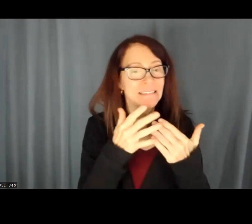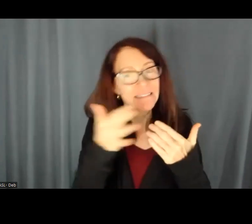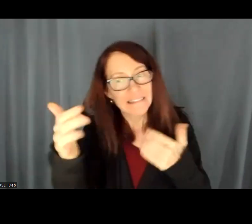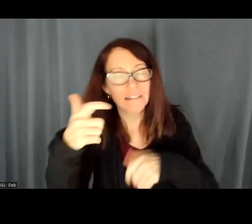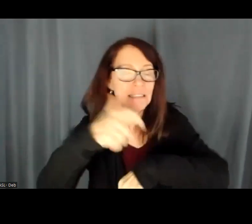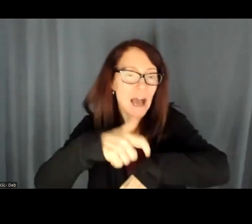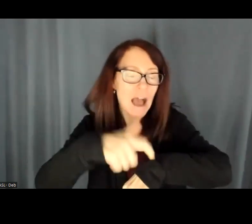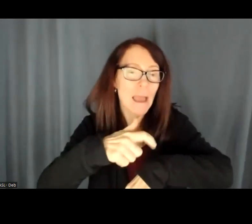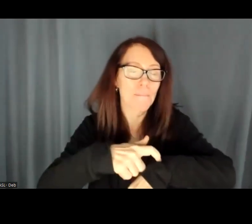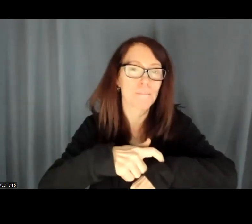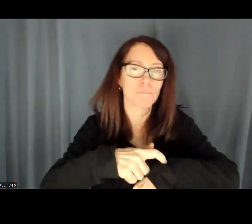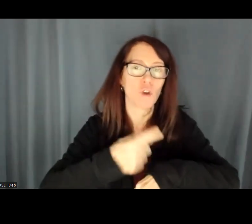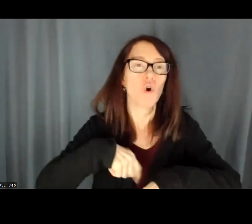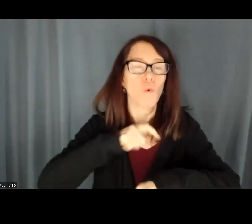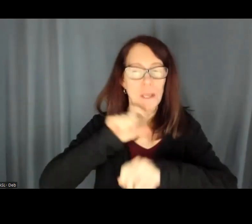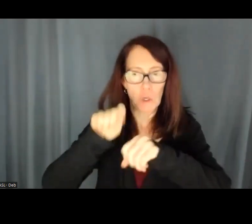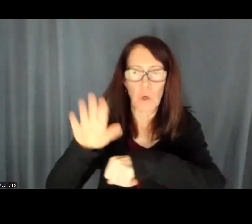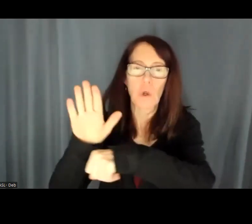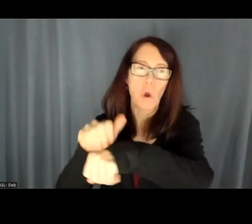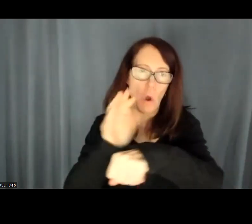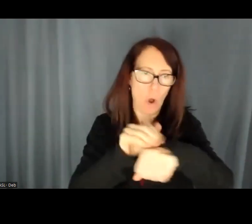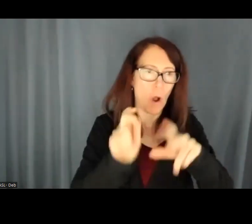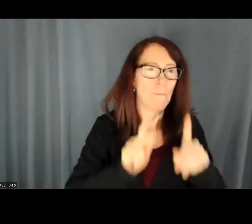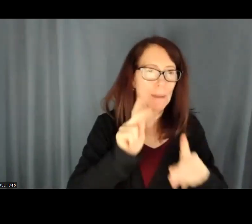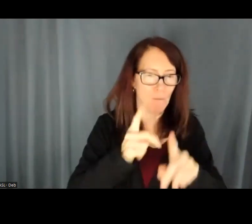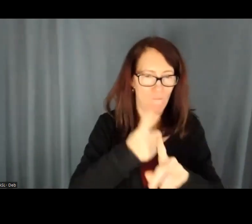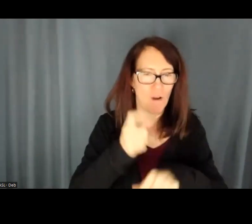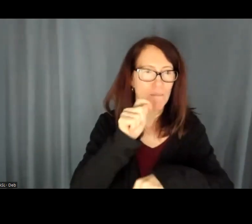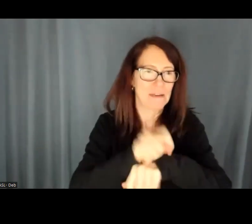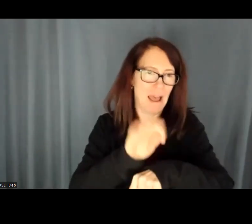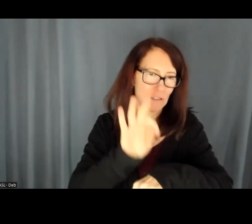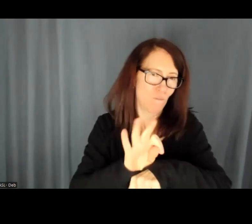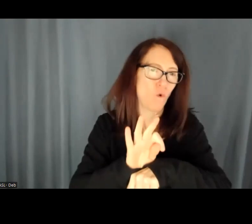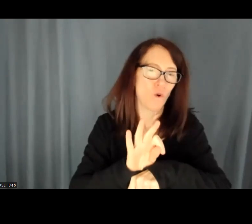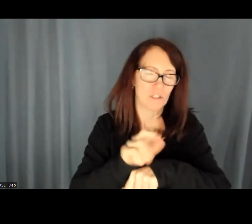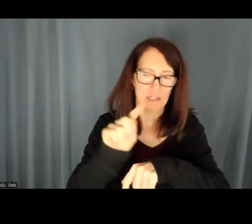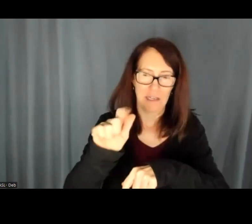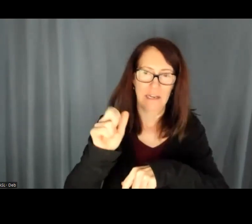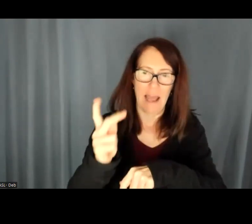always call in folks from the task force that we need. But